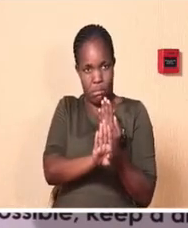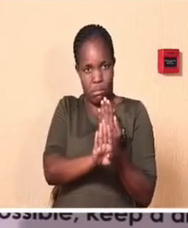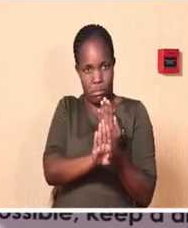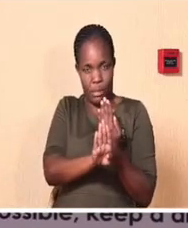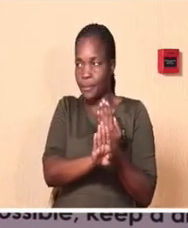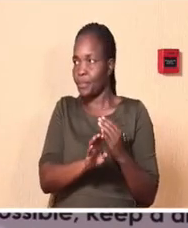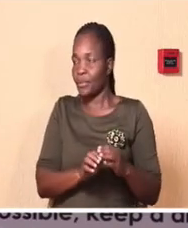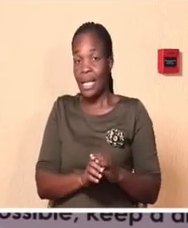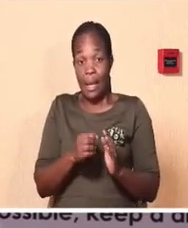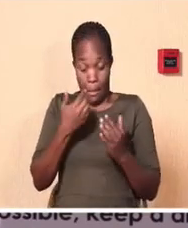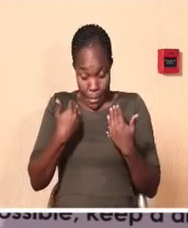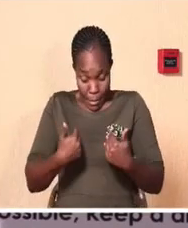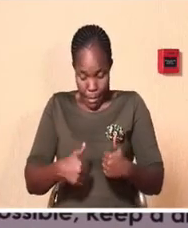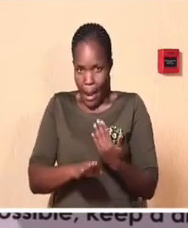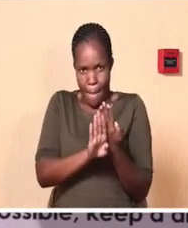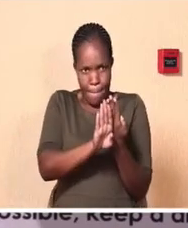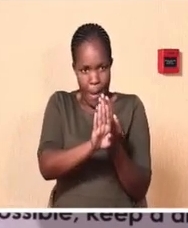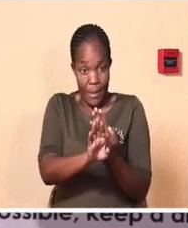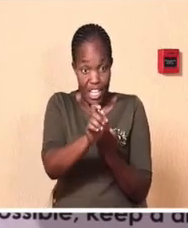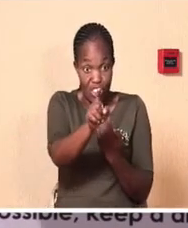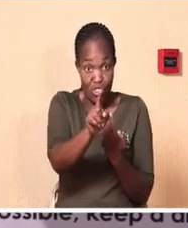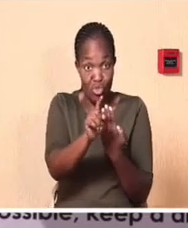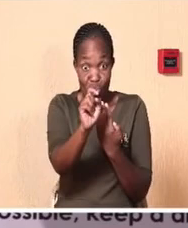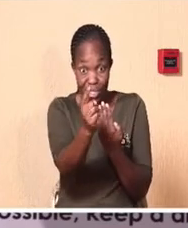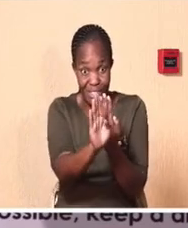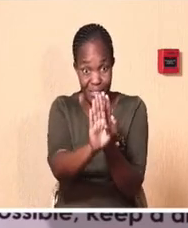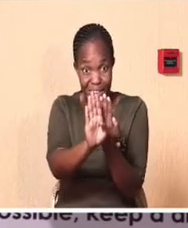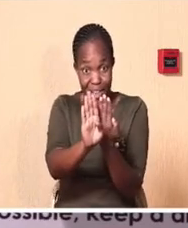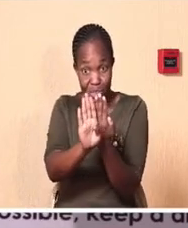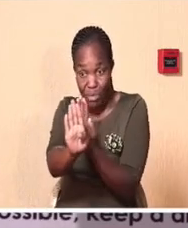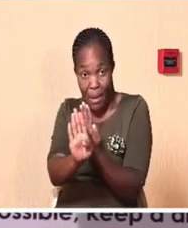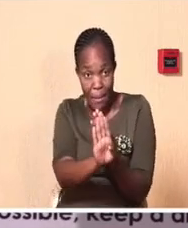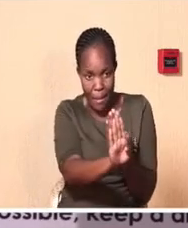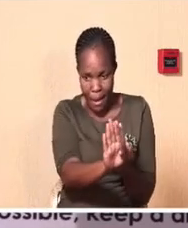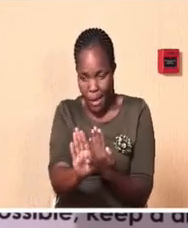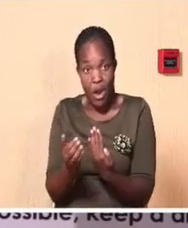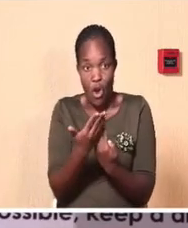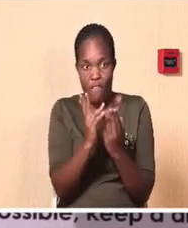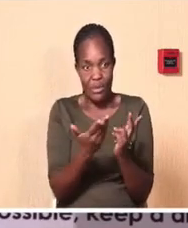If I protect myself and you protect yourself, the whole nation will be protected.